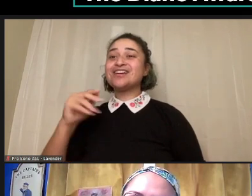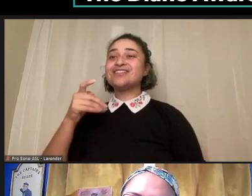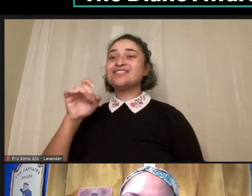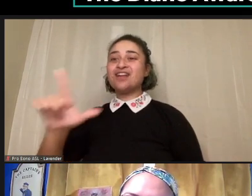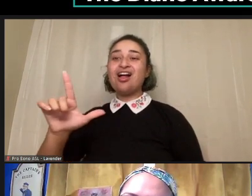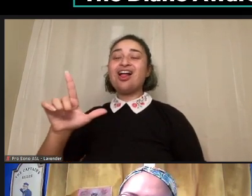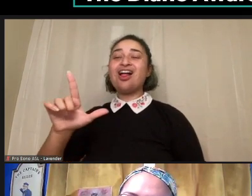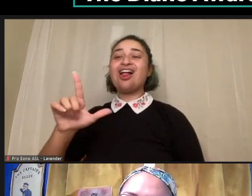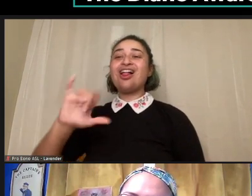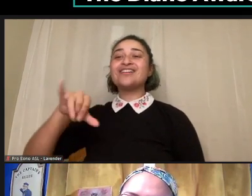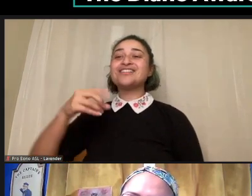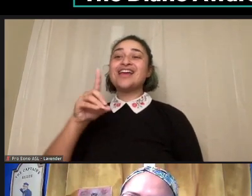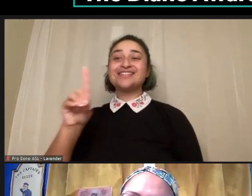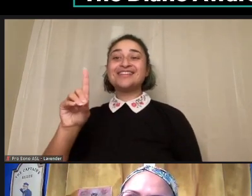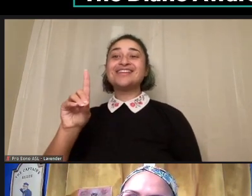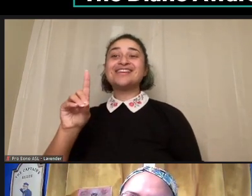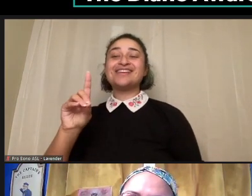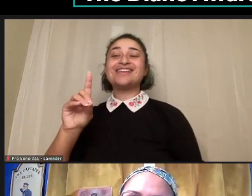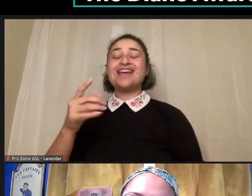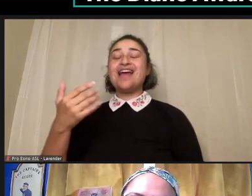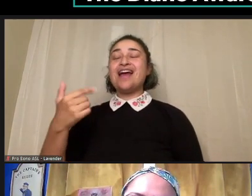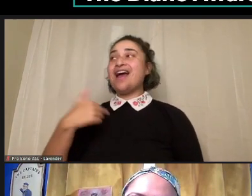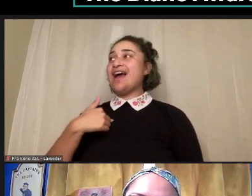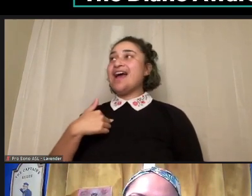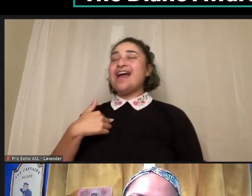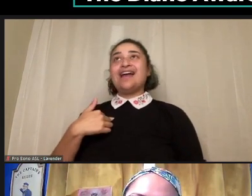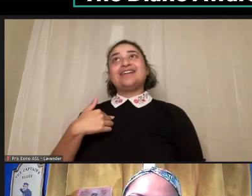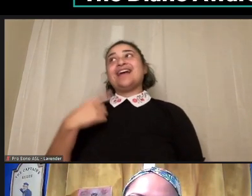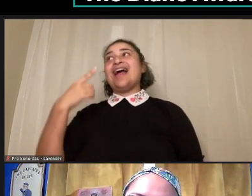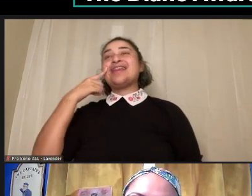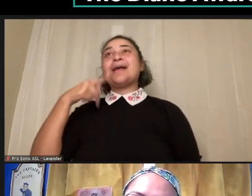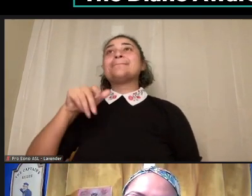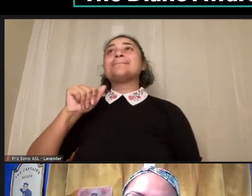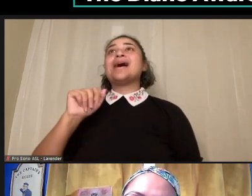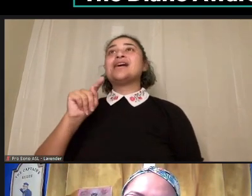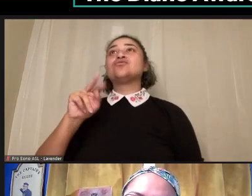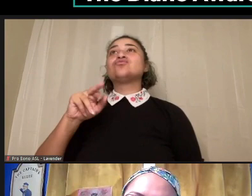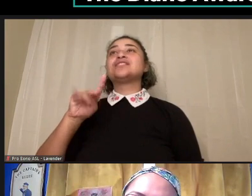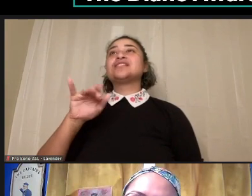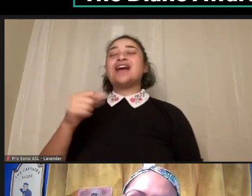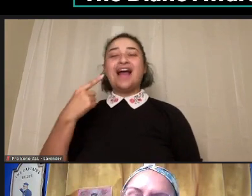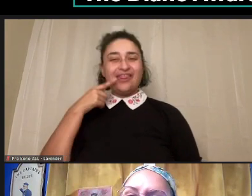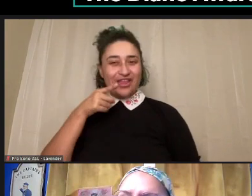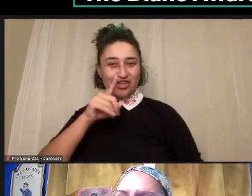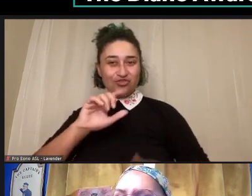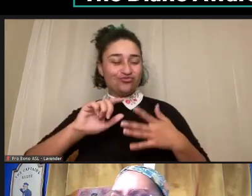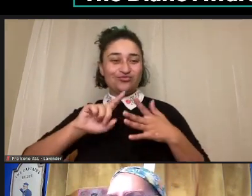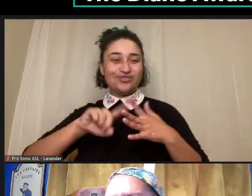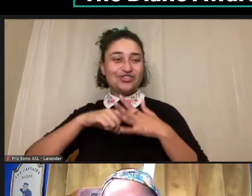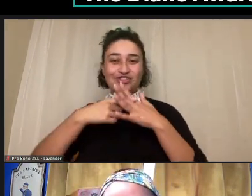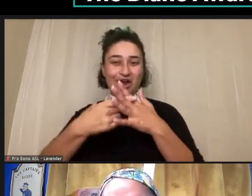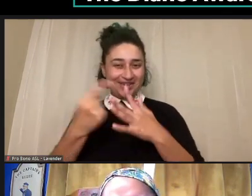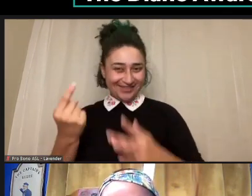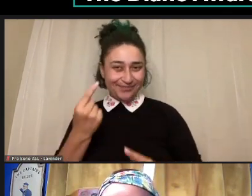and LTC. I think, Patricia, I think you started a trend.